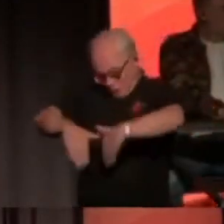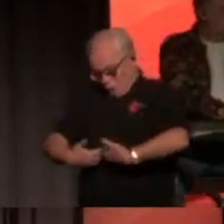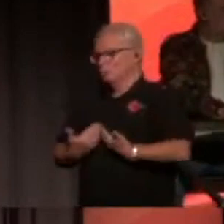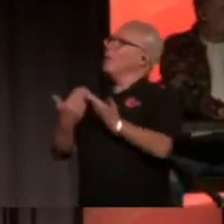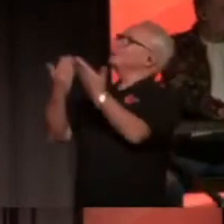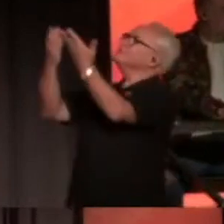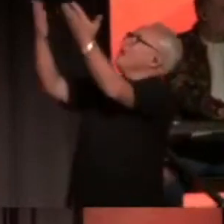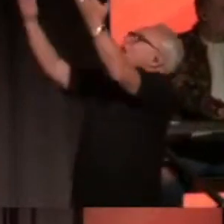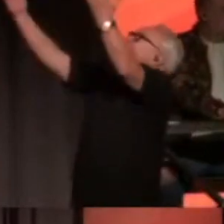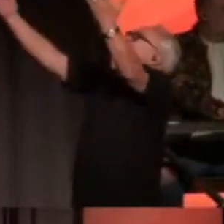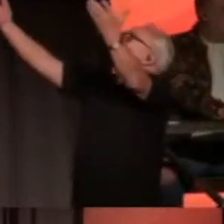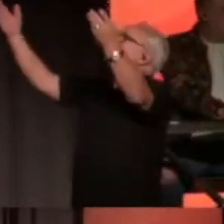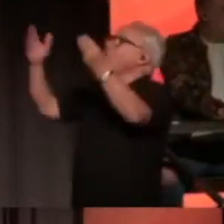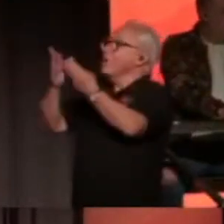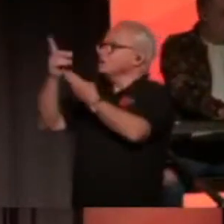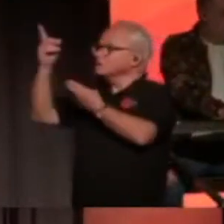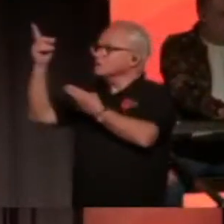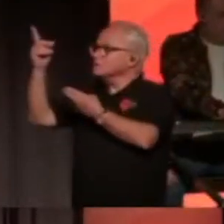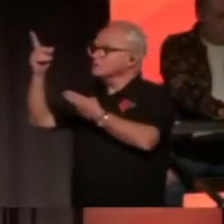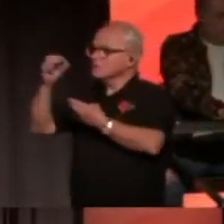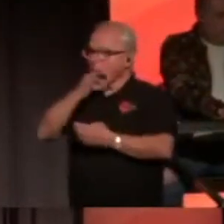I surrender, God. Come on, is there anybody?